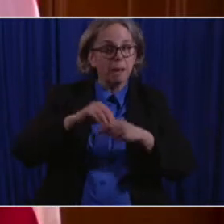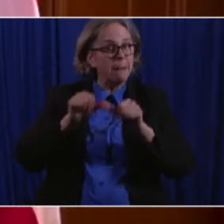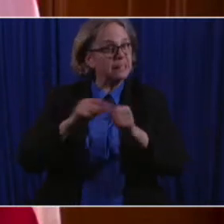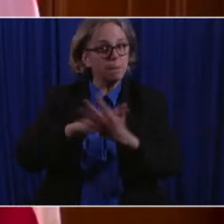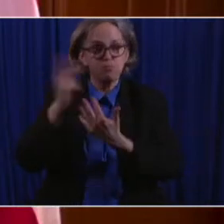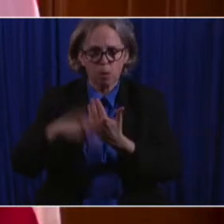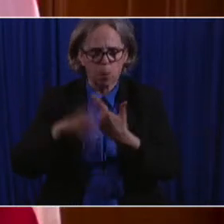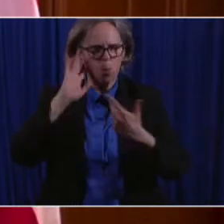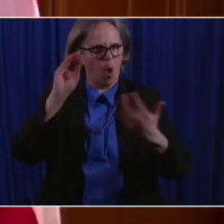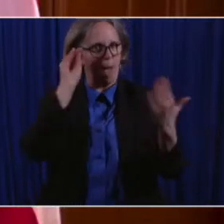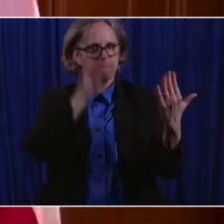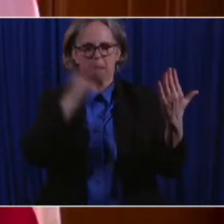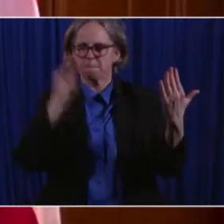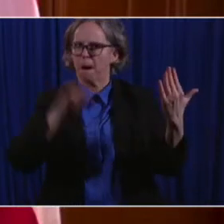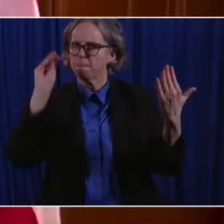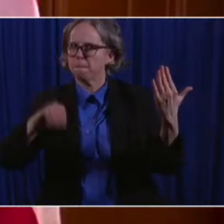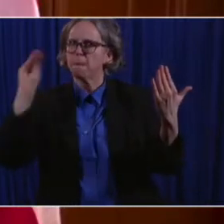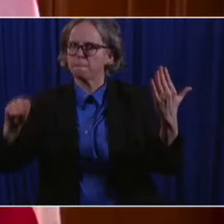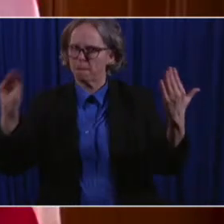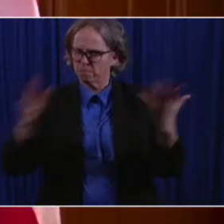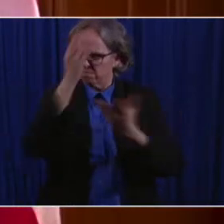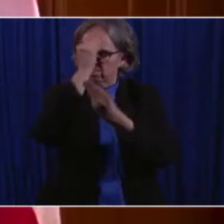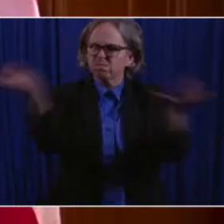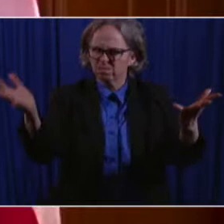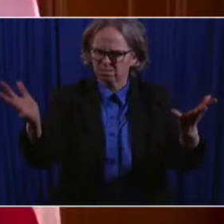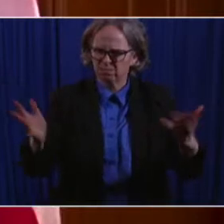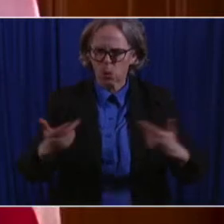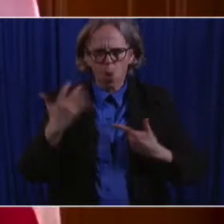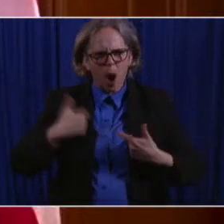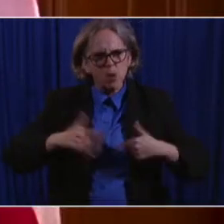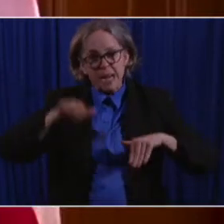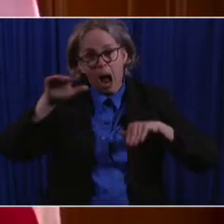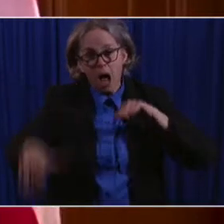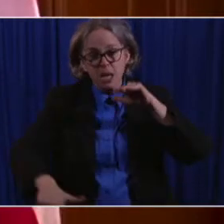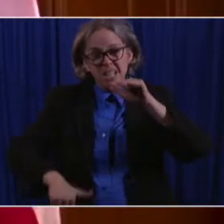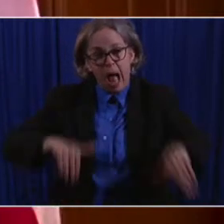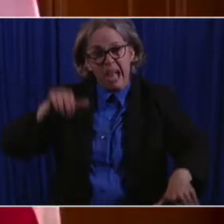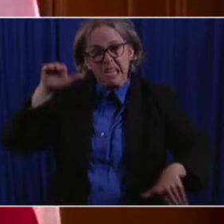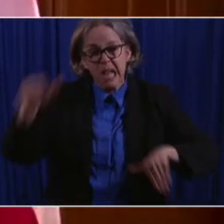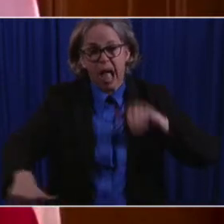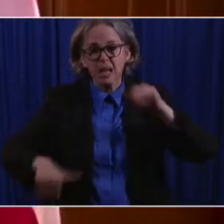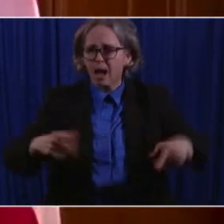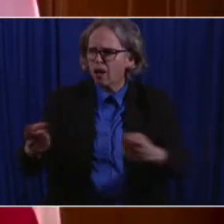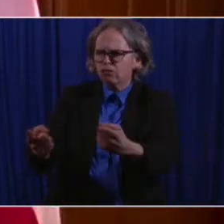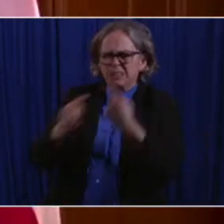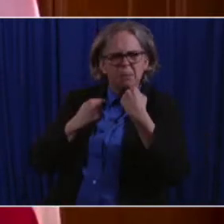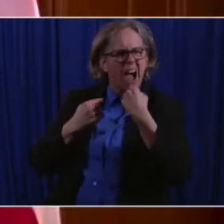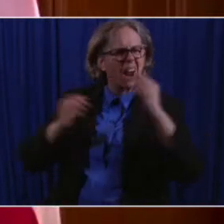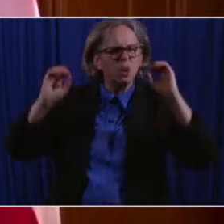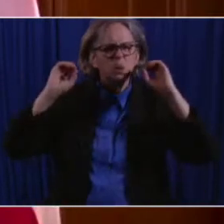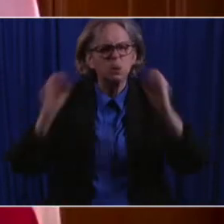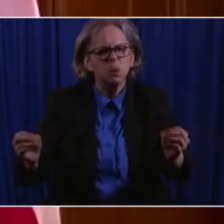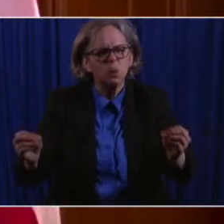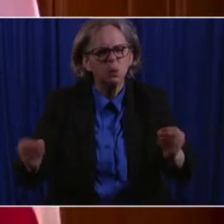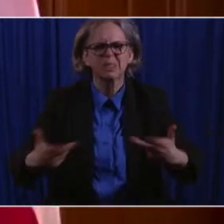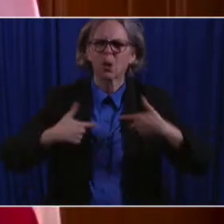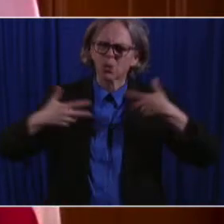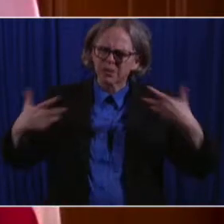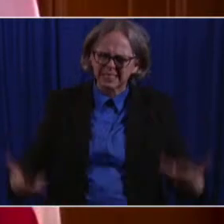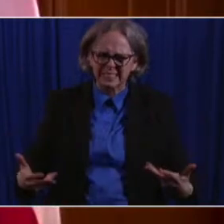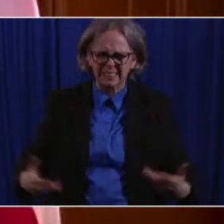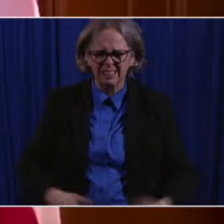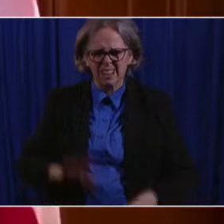program. Repeatedly, we've asked them to sign up, and they've not done so. So we will be listing the names of 56 nursing